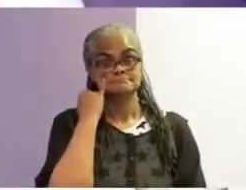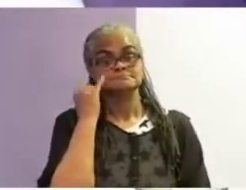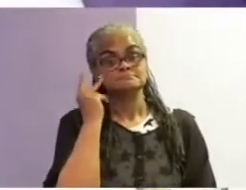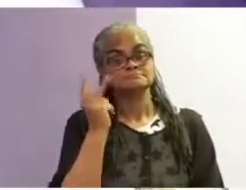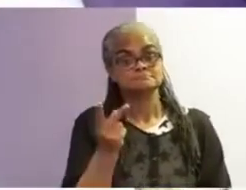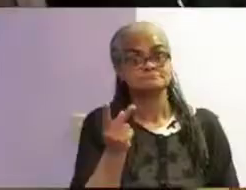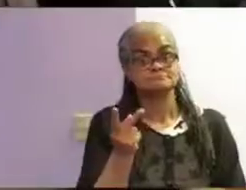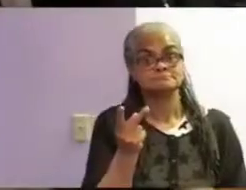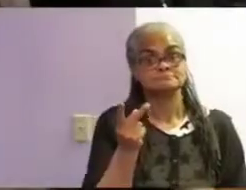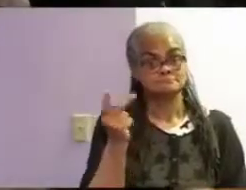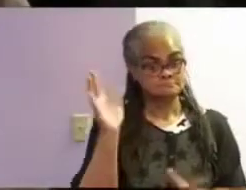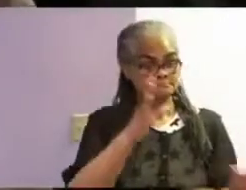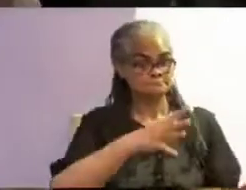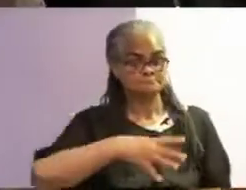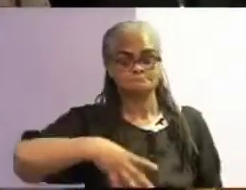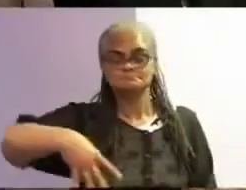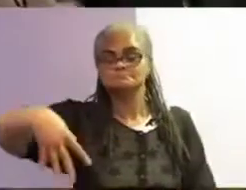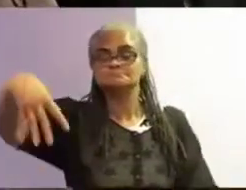as I go up,